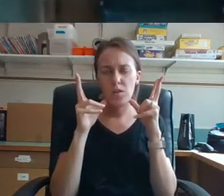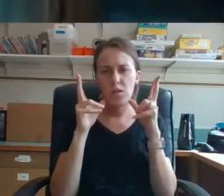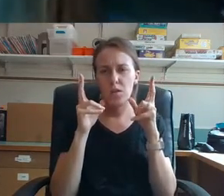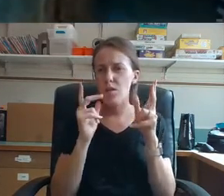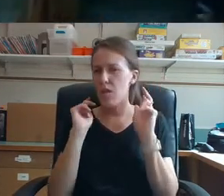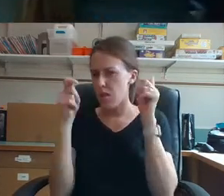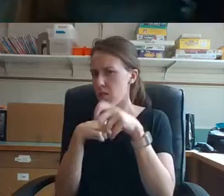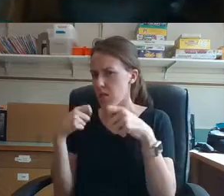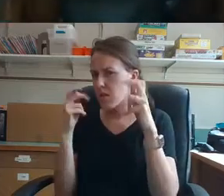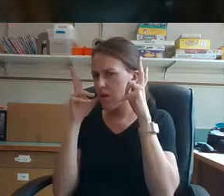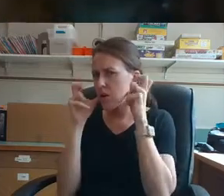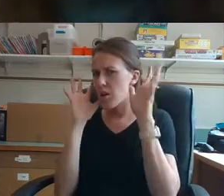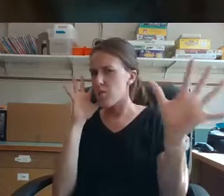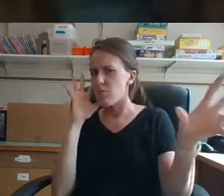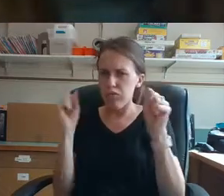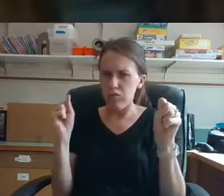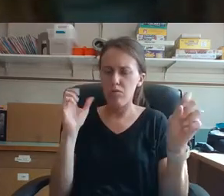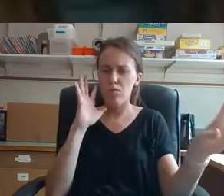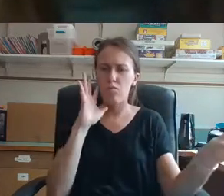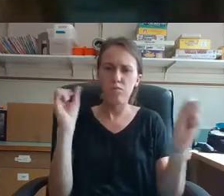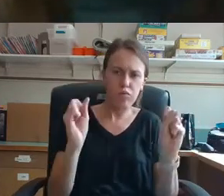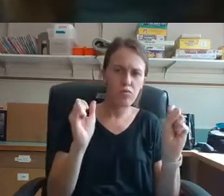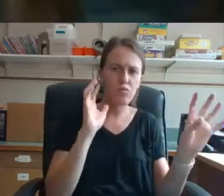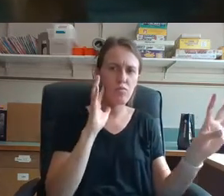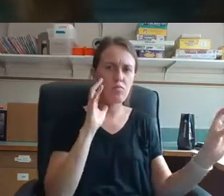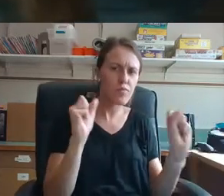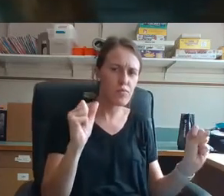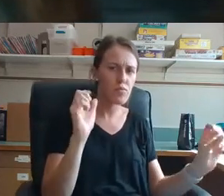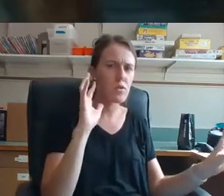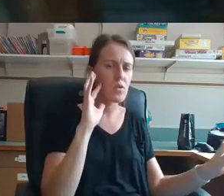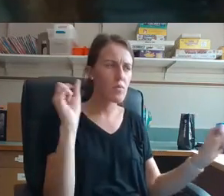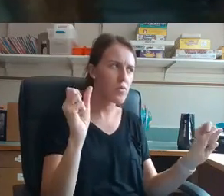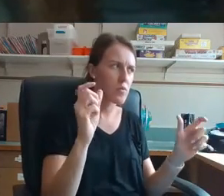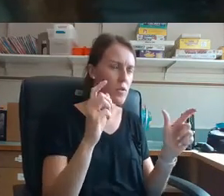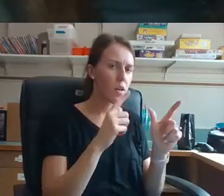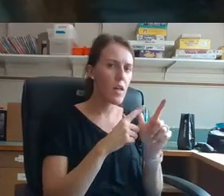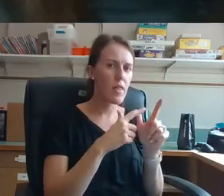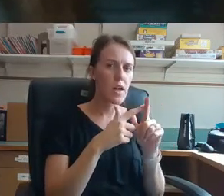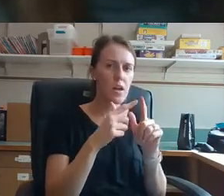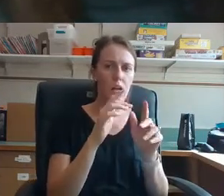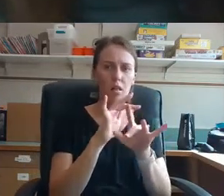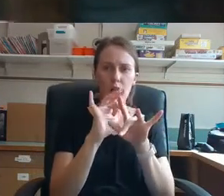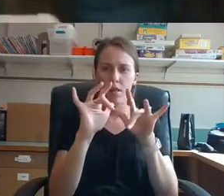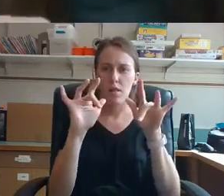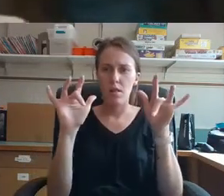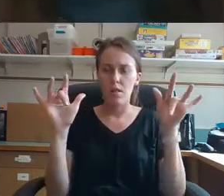in the kitchen. And then everything went quiet. Did he